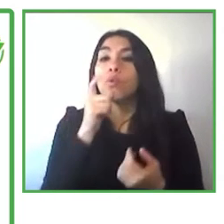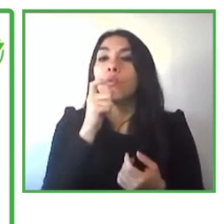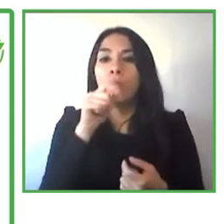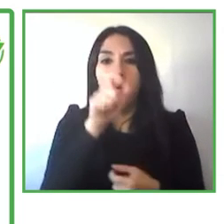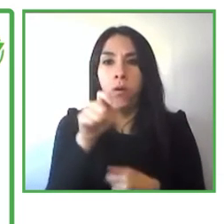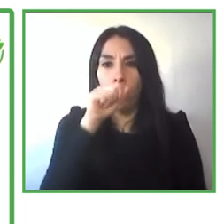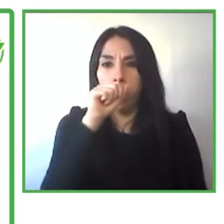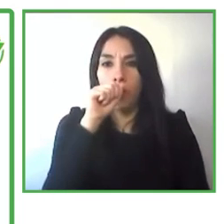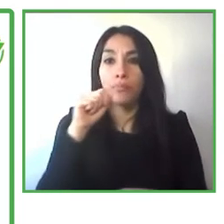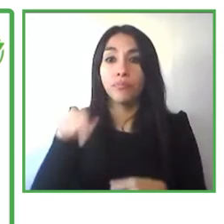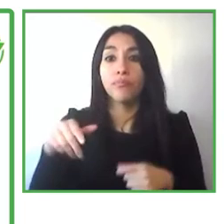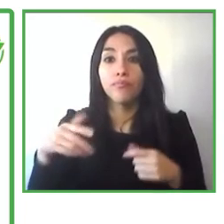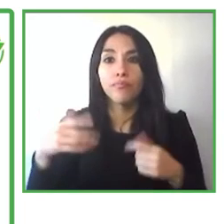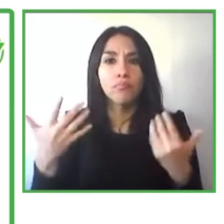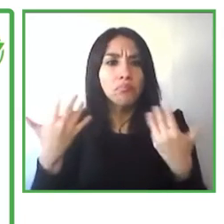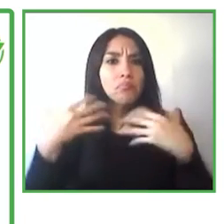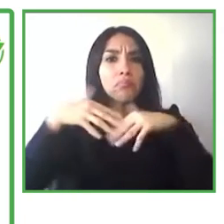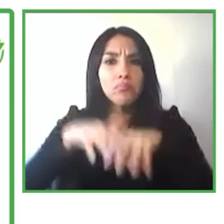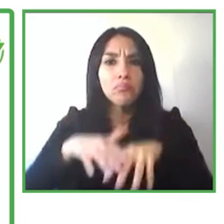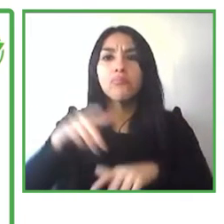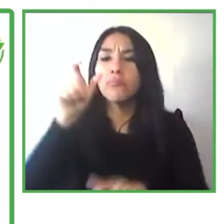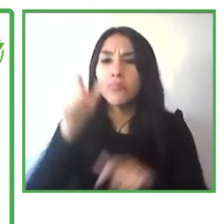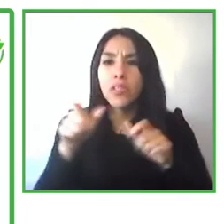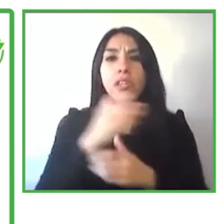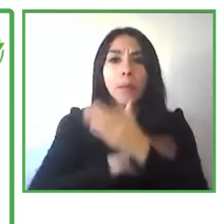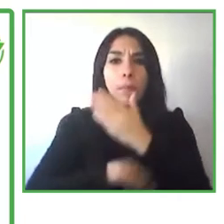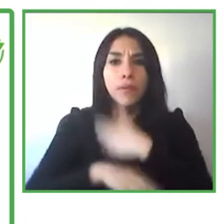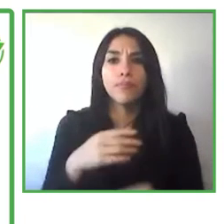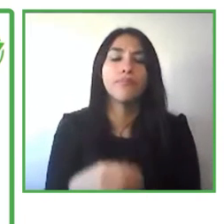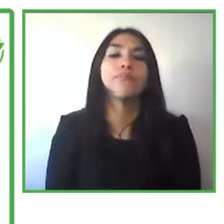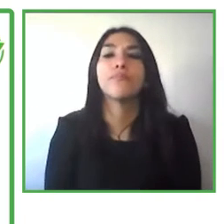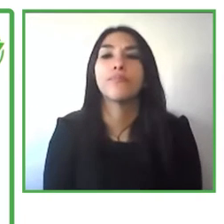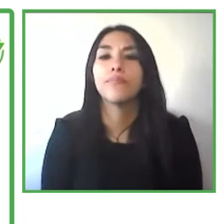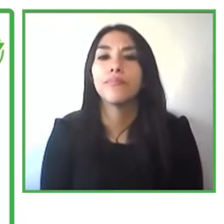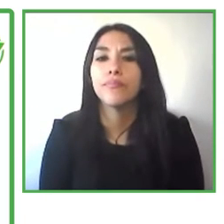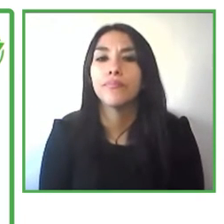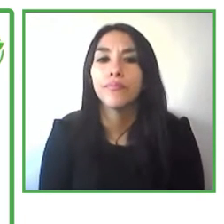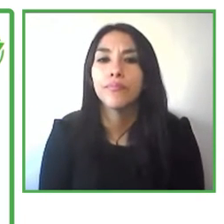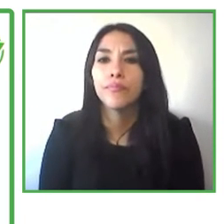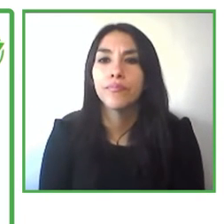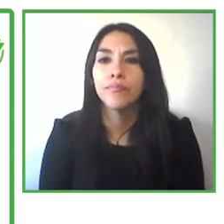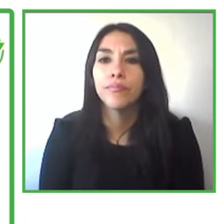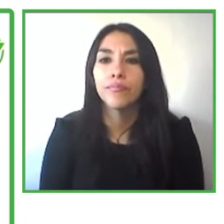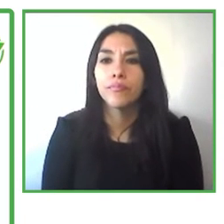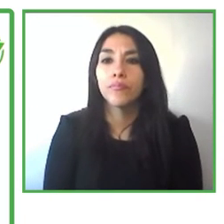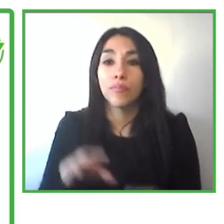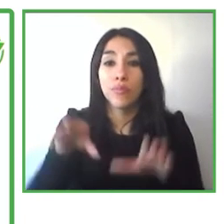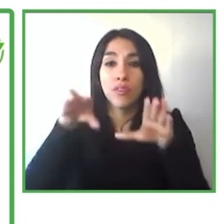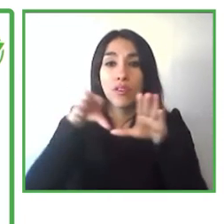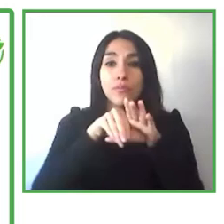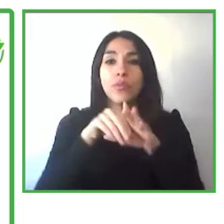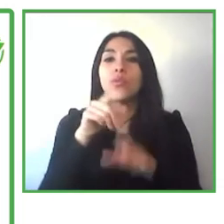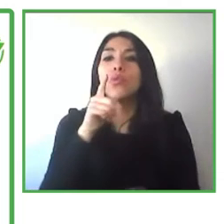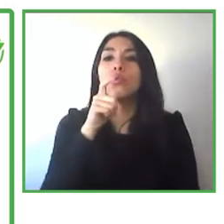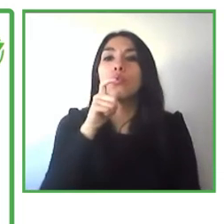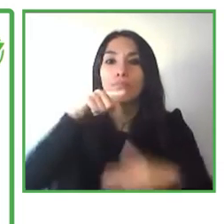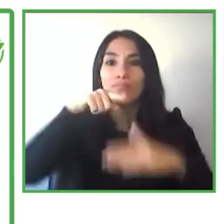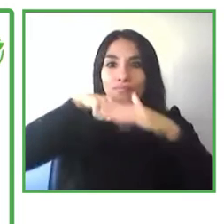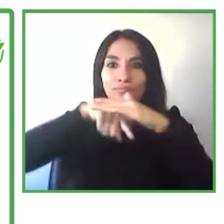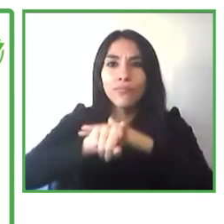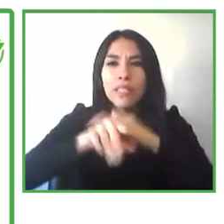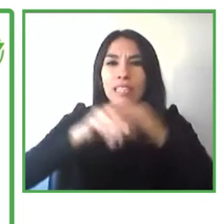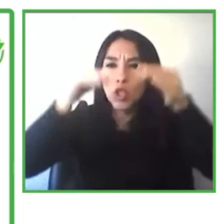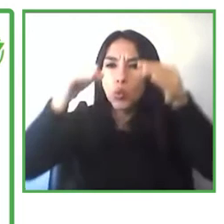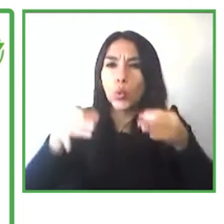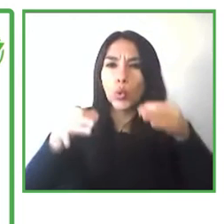they gain specific access to information and context in countries. And that